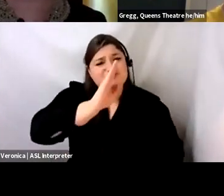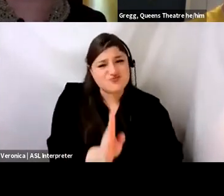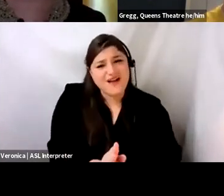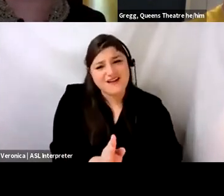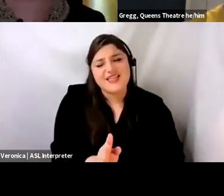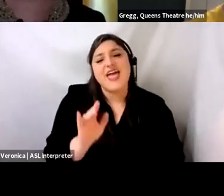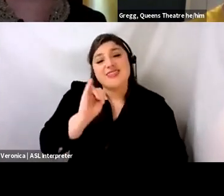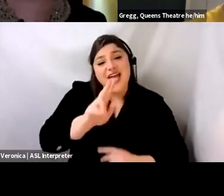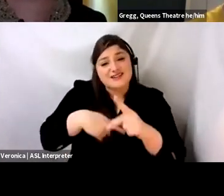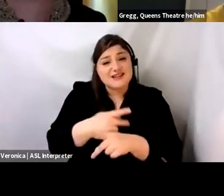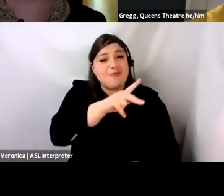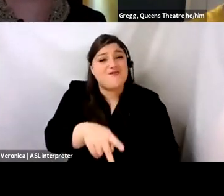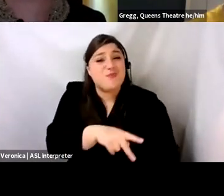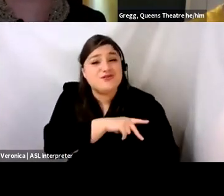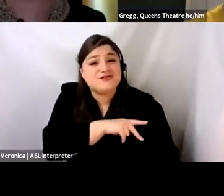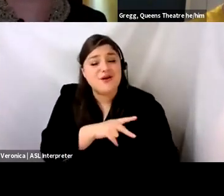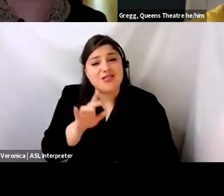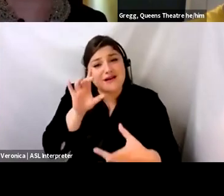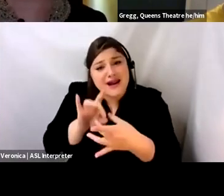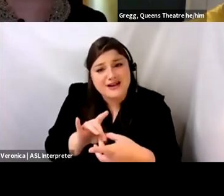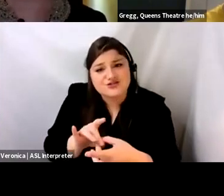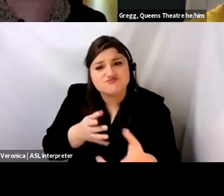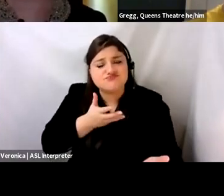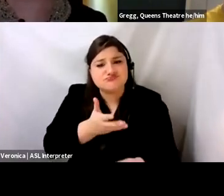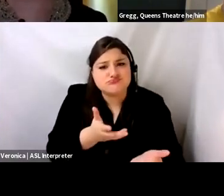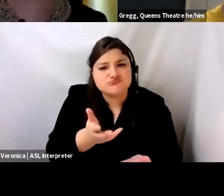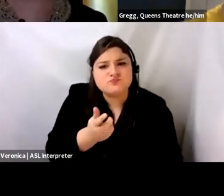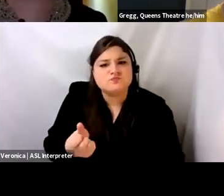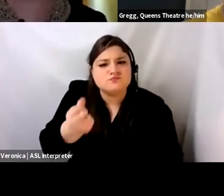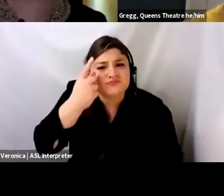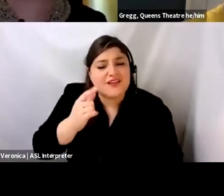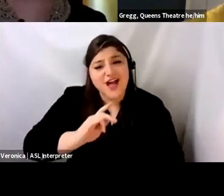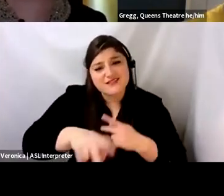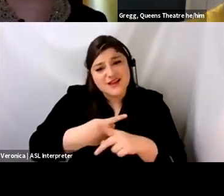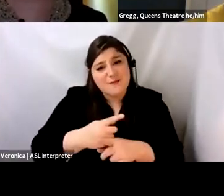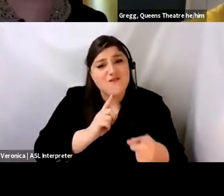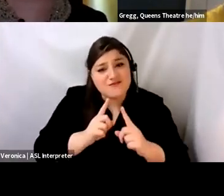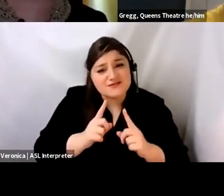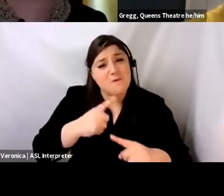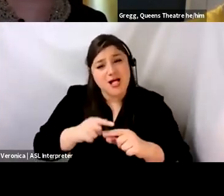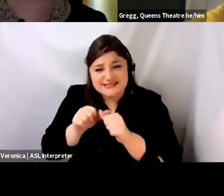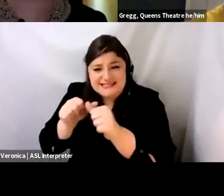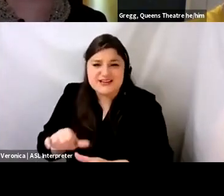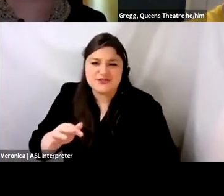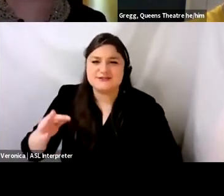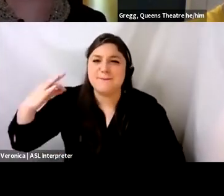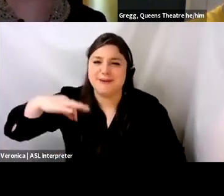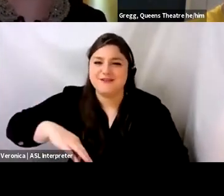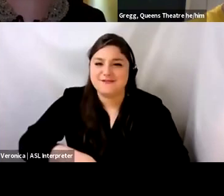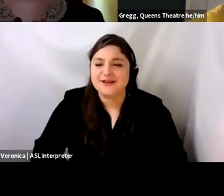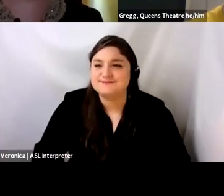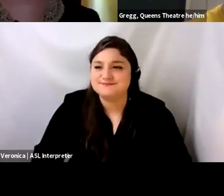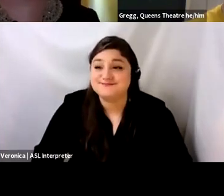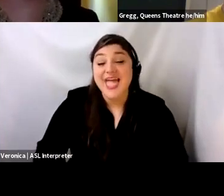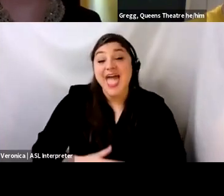making that personal connection will do a lot of work and have that conversation continue. Um, accessibility is not a checklist. It is sort of a